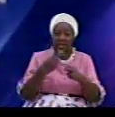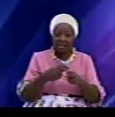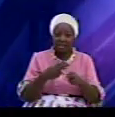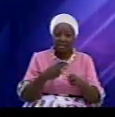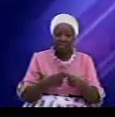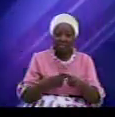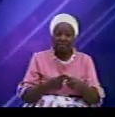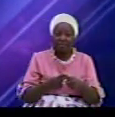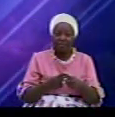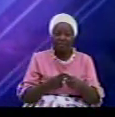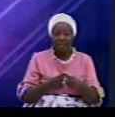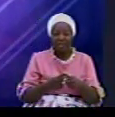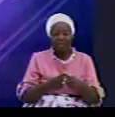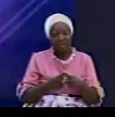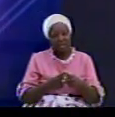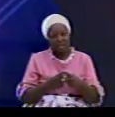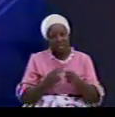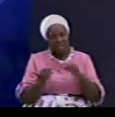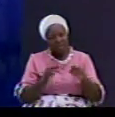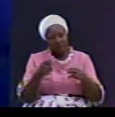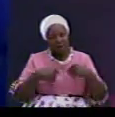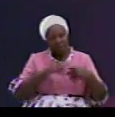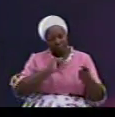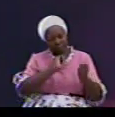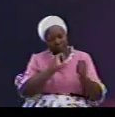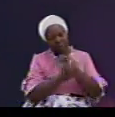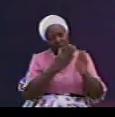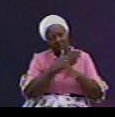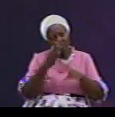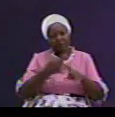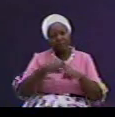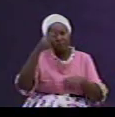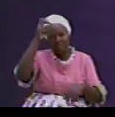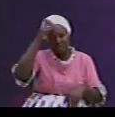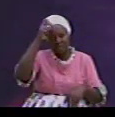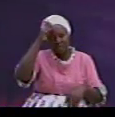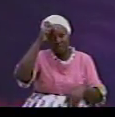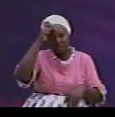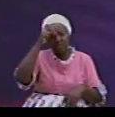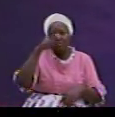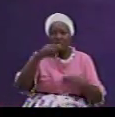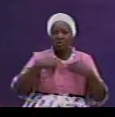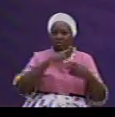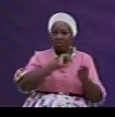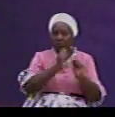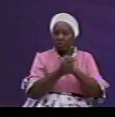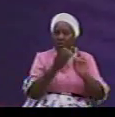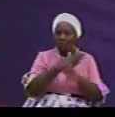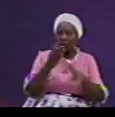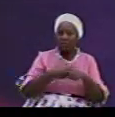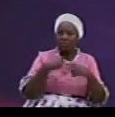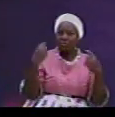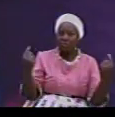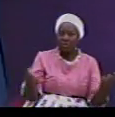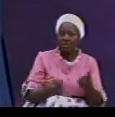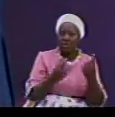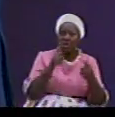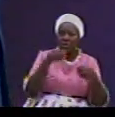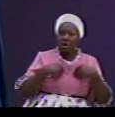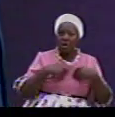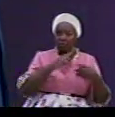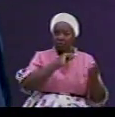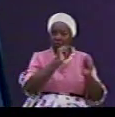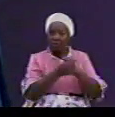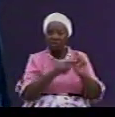if you have turned away from Satan, you have turned away from sin, you have turned